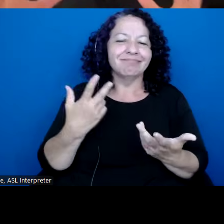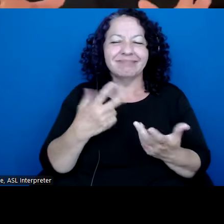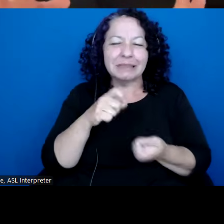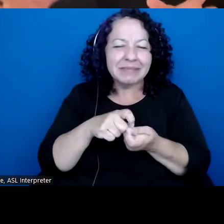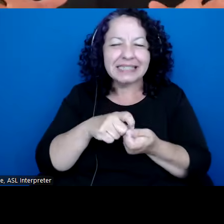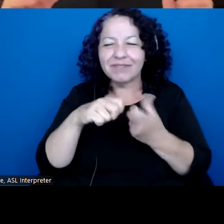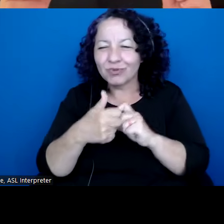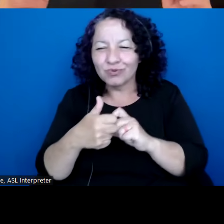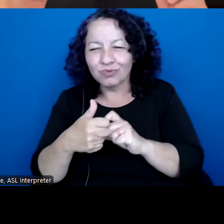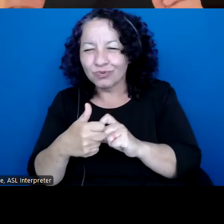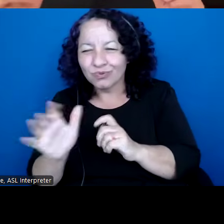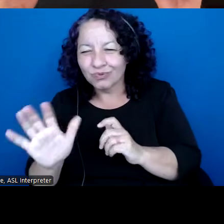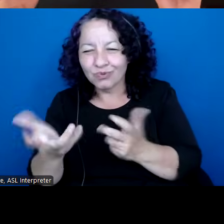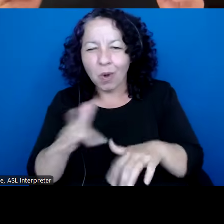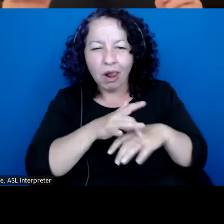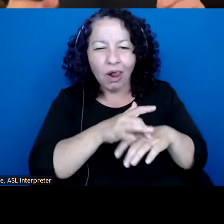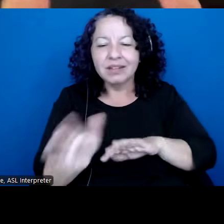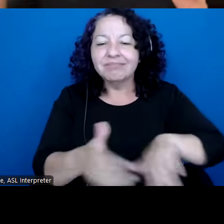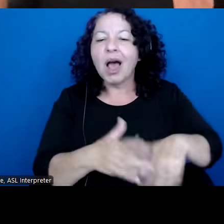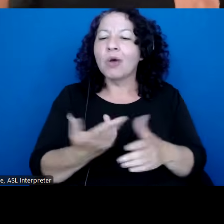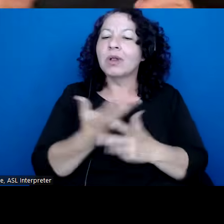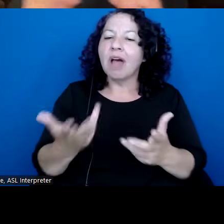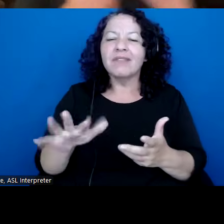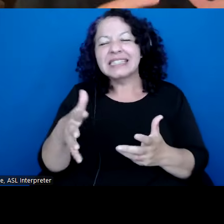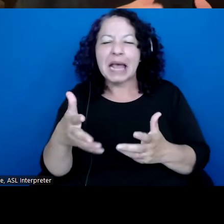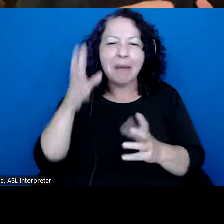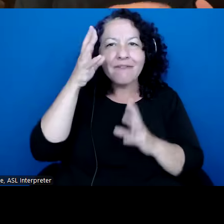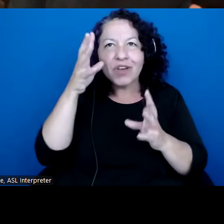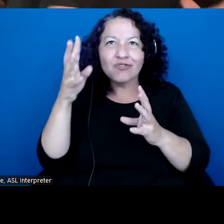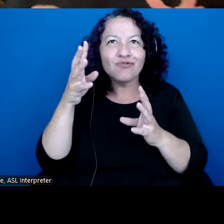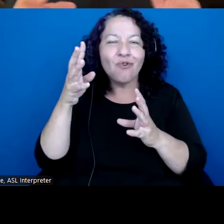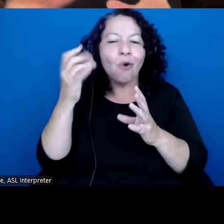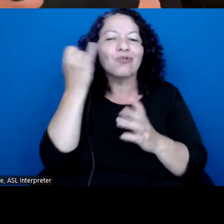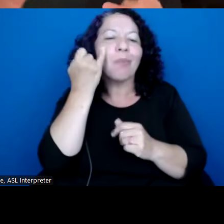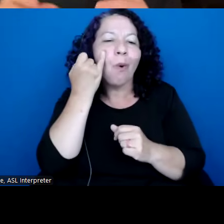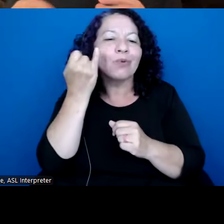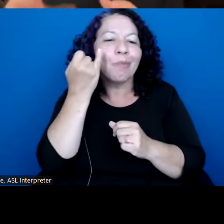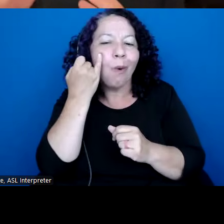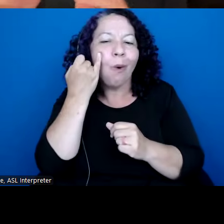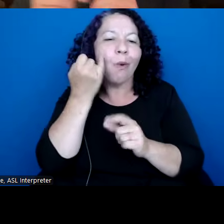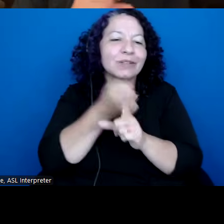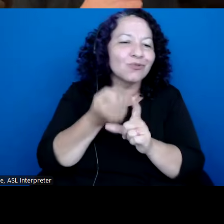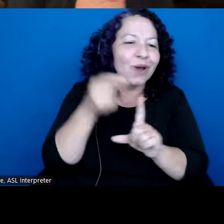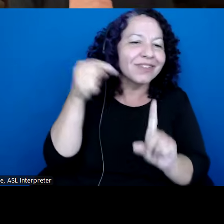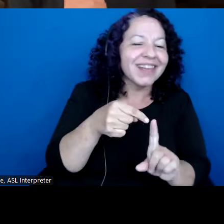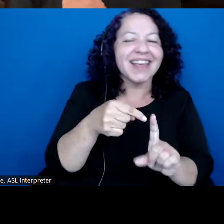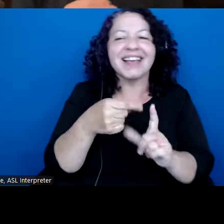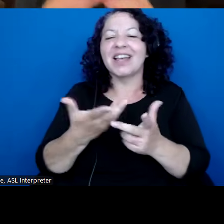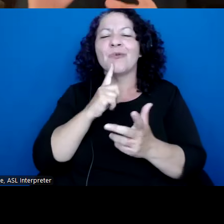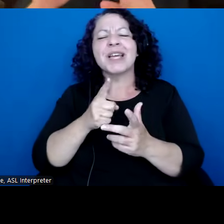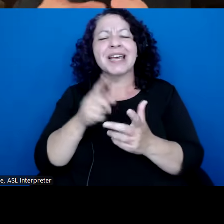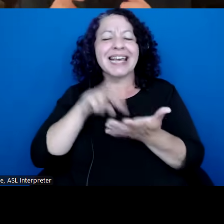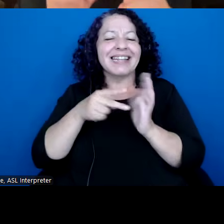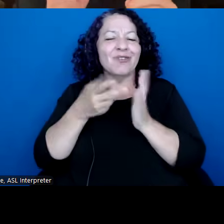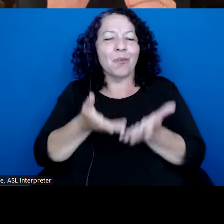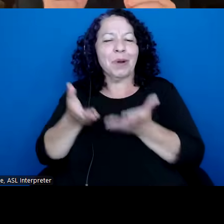of semi-fictional vignettes, taking us back into the past, particular places of time, and